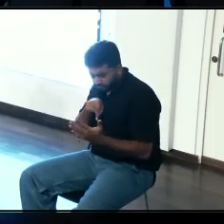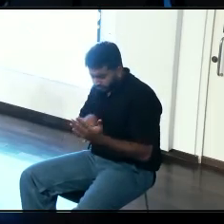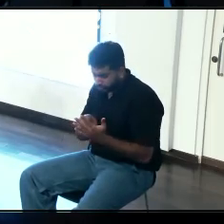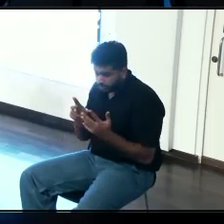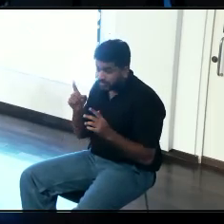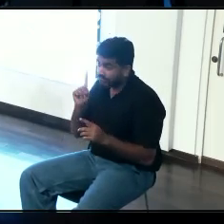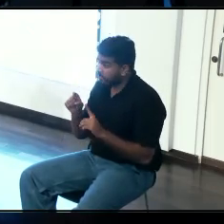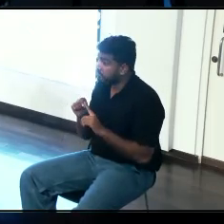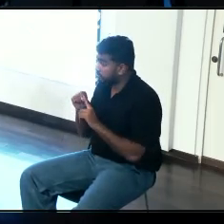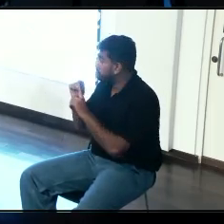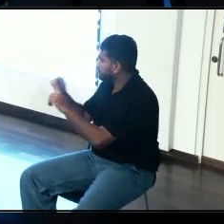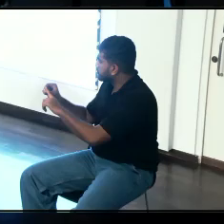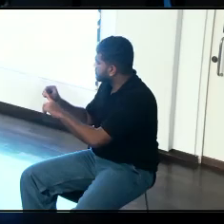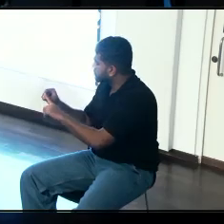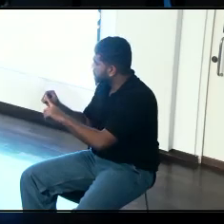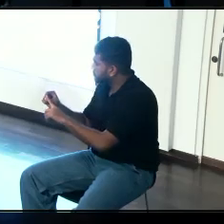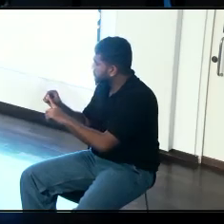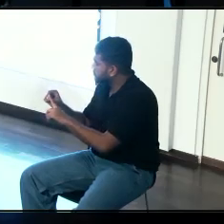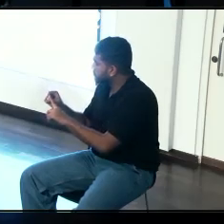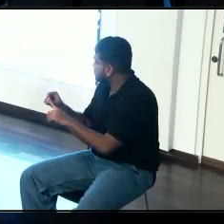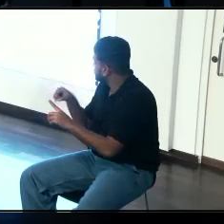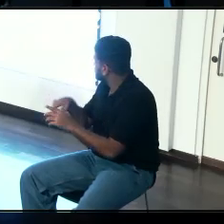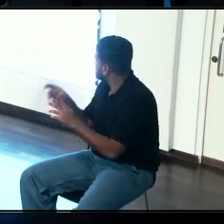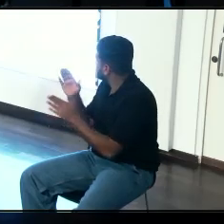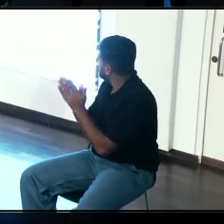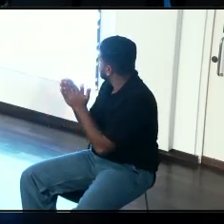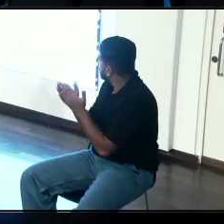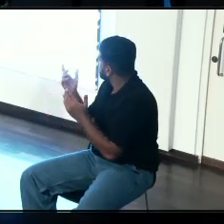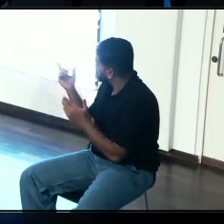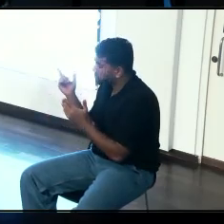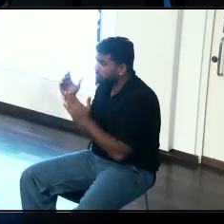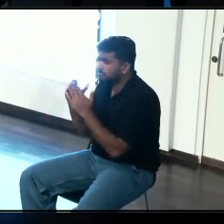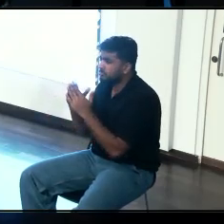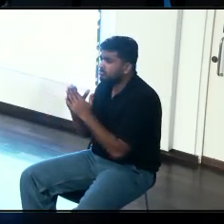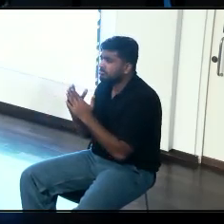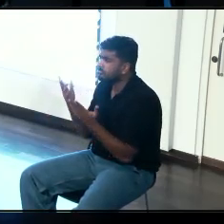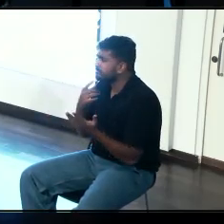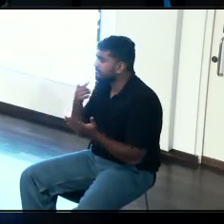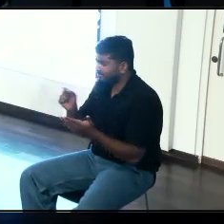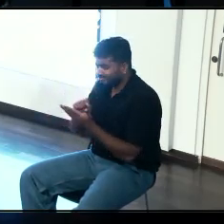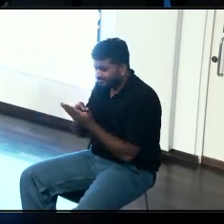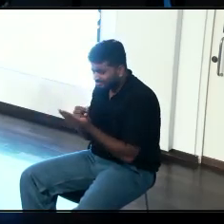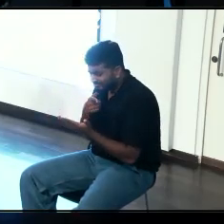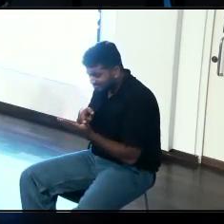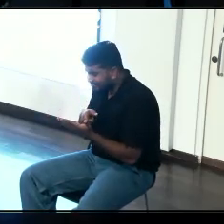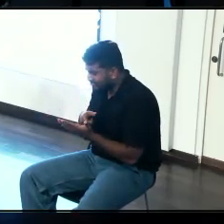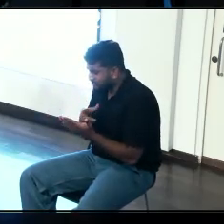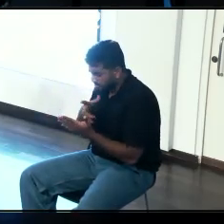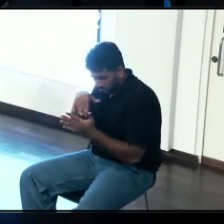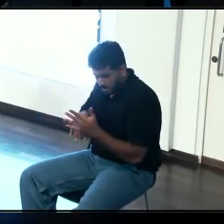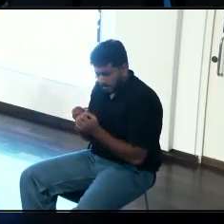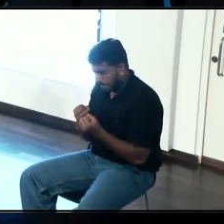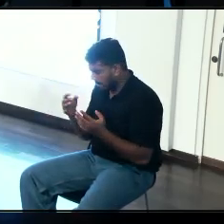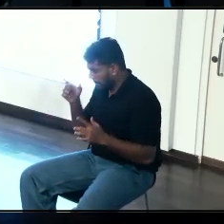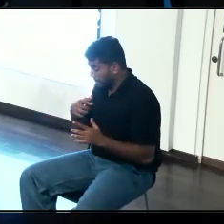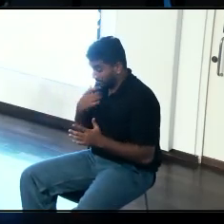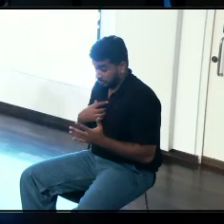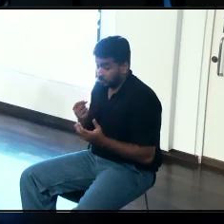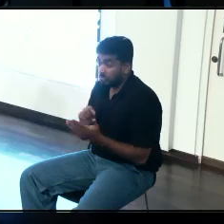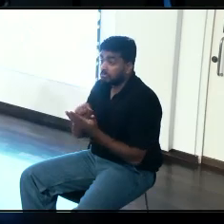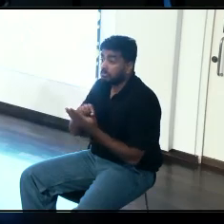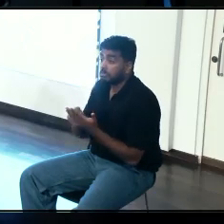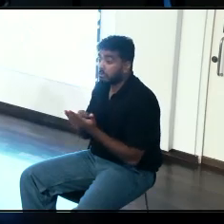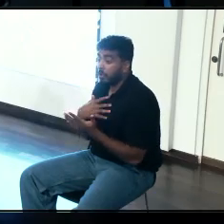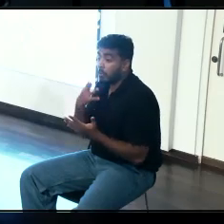first question. Charles Bukowski, the writer, said, many people write because they want to be known